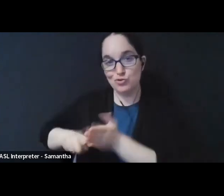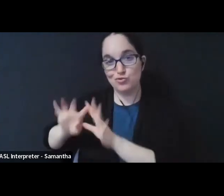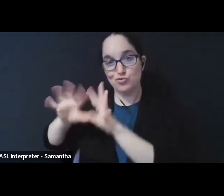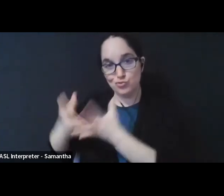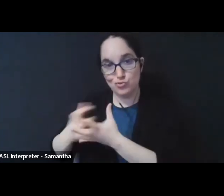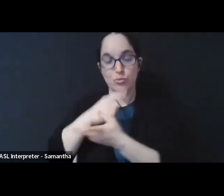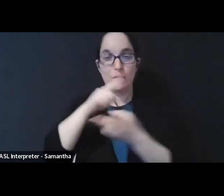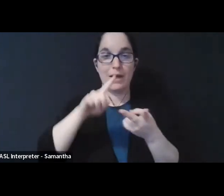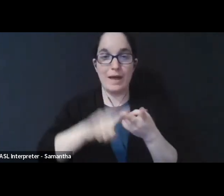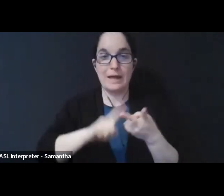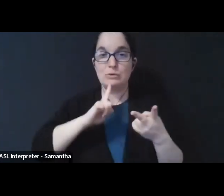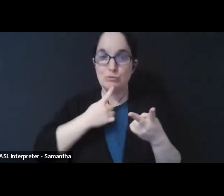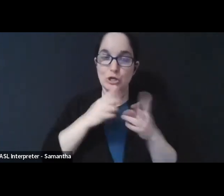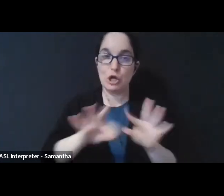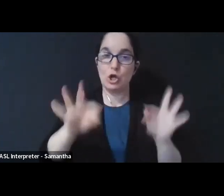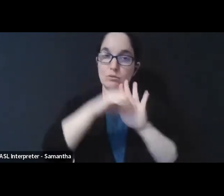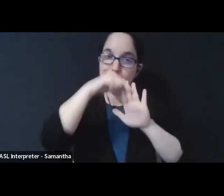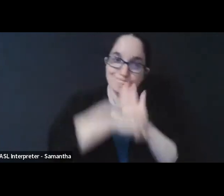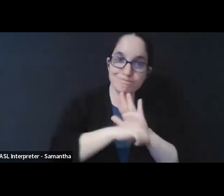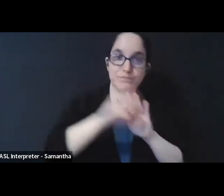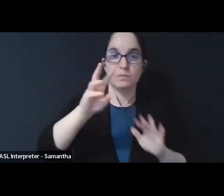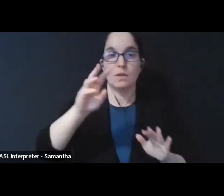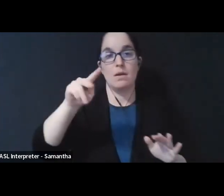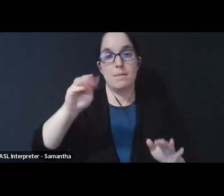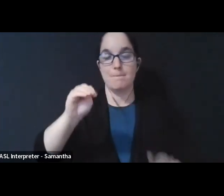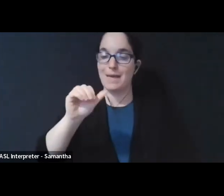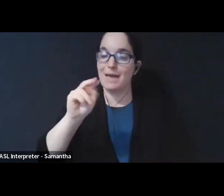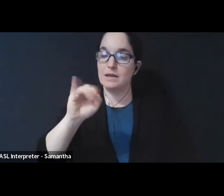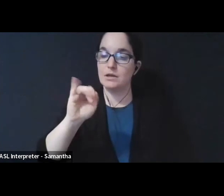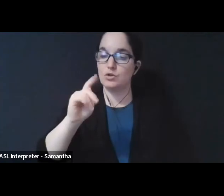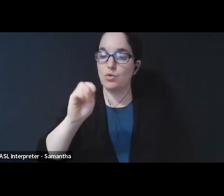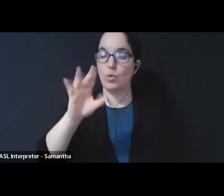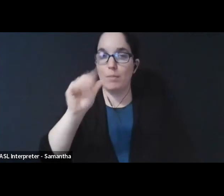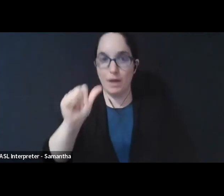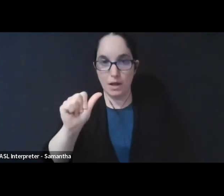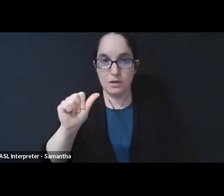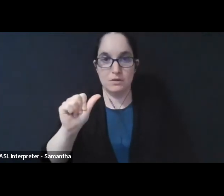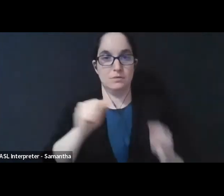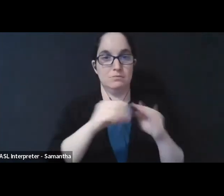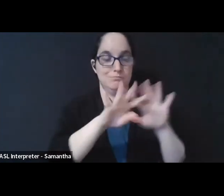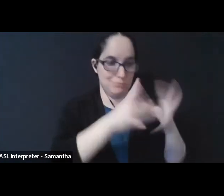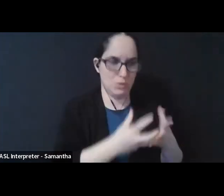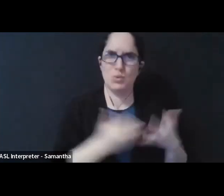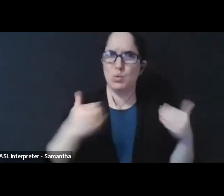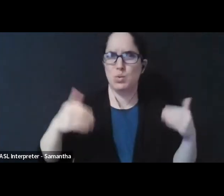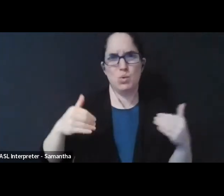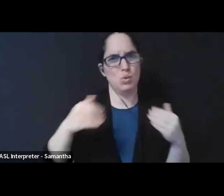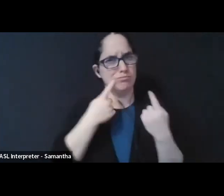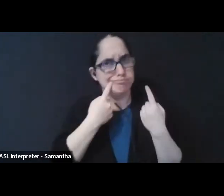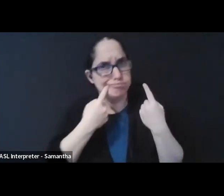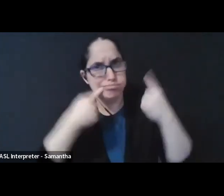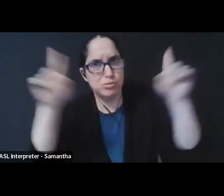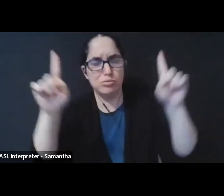on critical inquiry into Manitoba's John School. So as you can tell, we have quite an esteemed panel